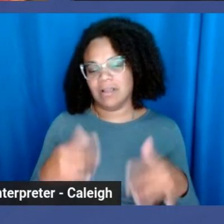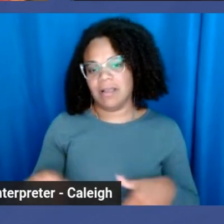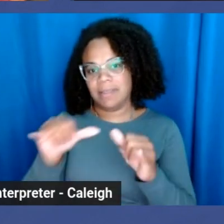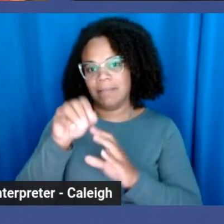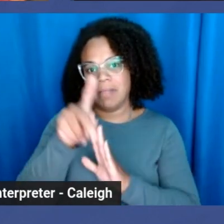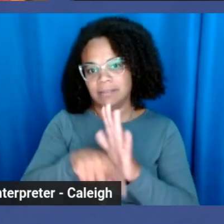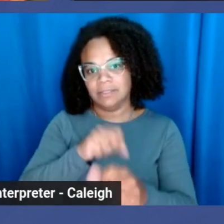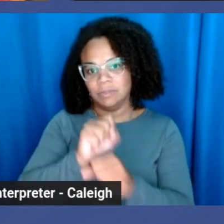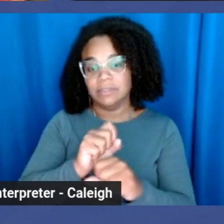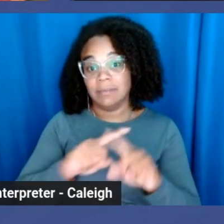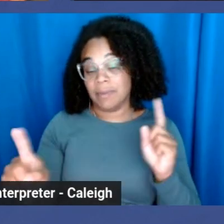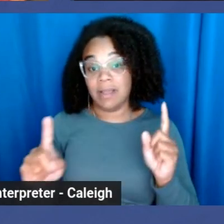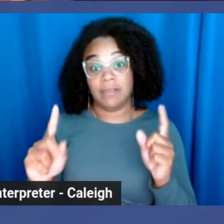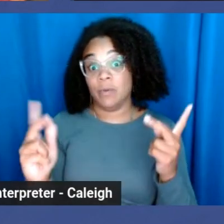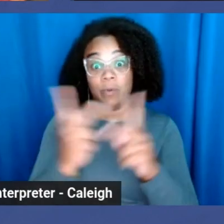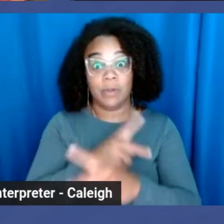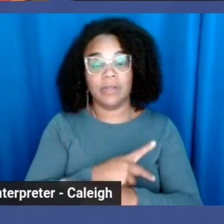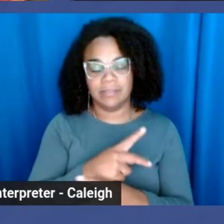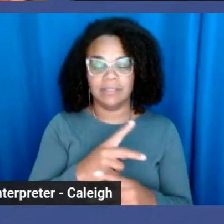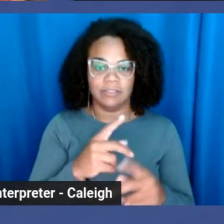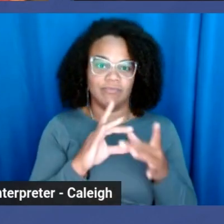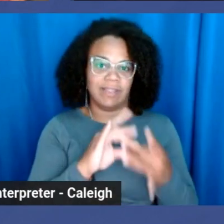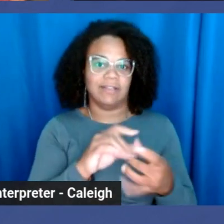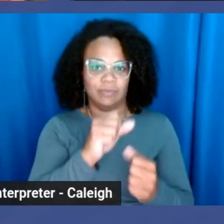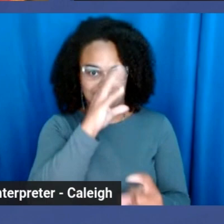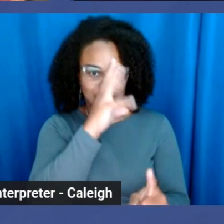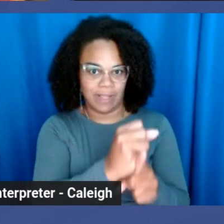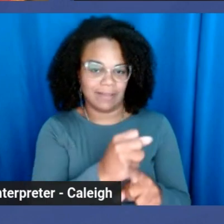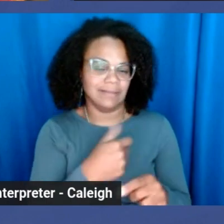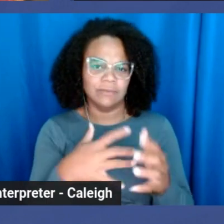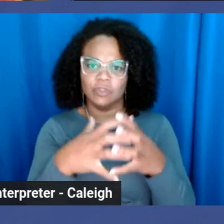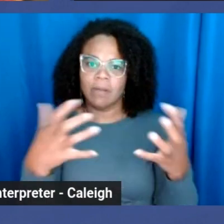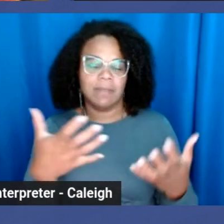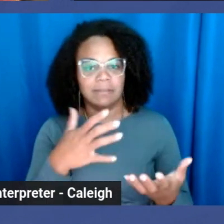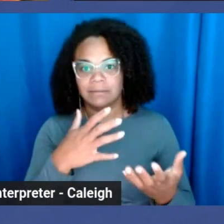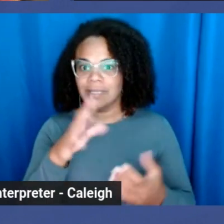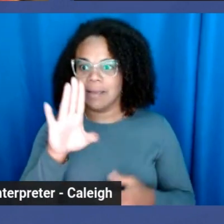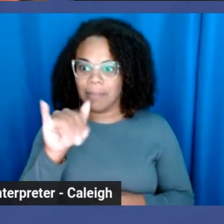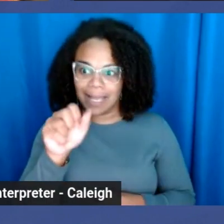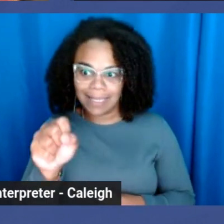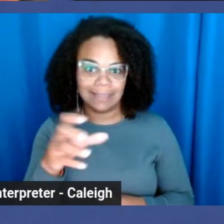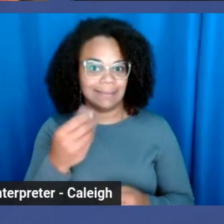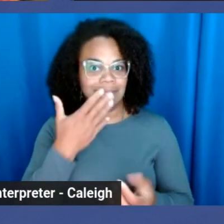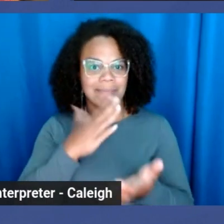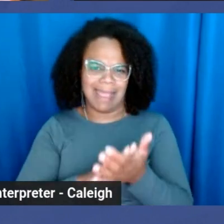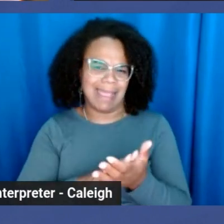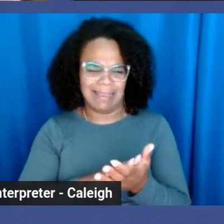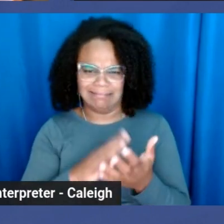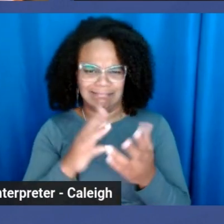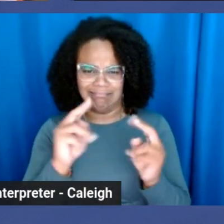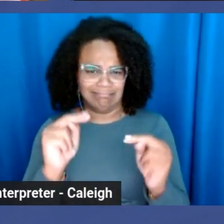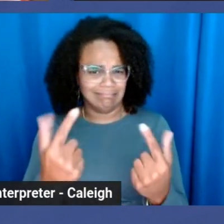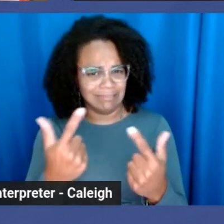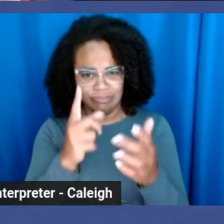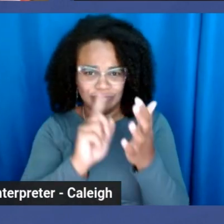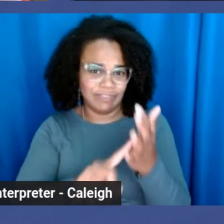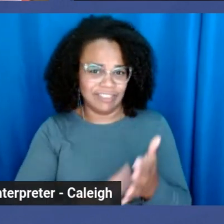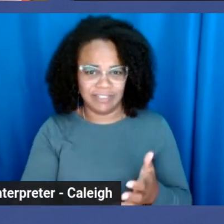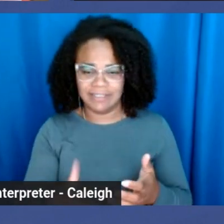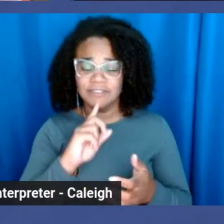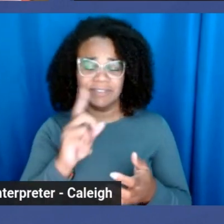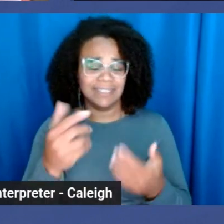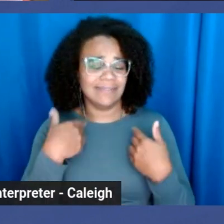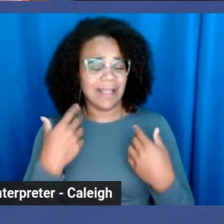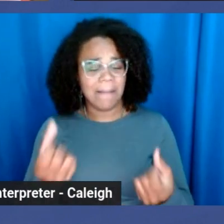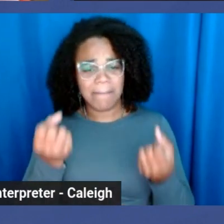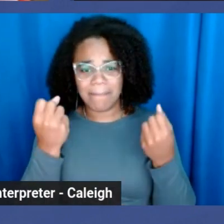in my opinion, than sexuality. There's just so much bias and bad research going on. So there's a ton of myths supporting